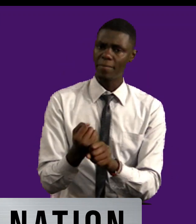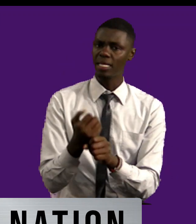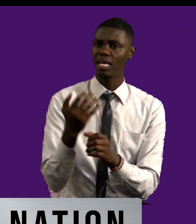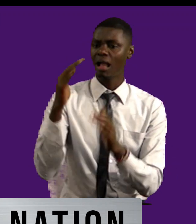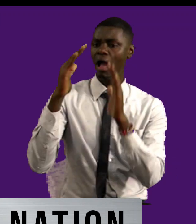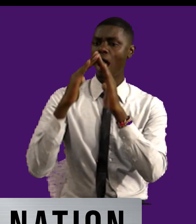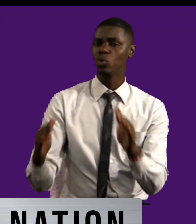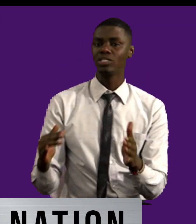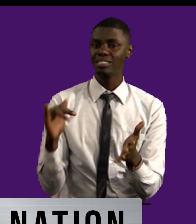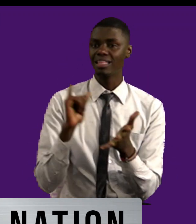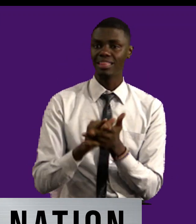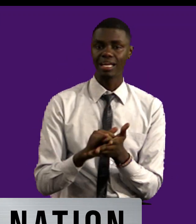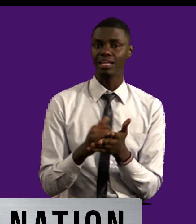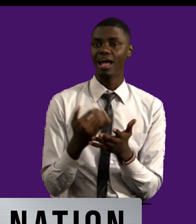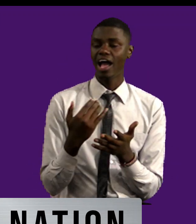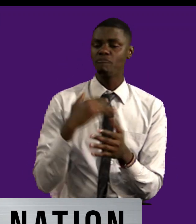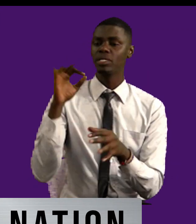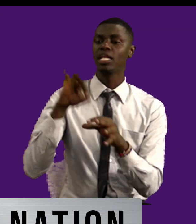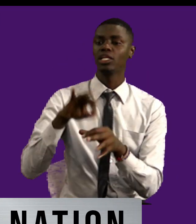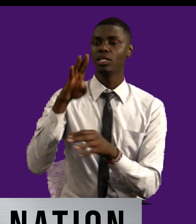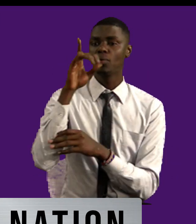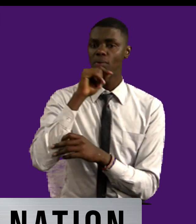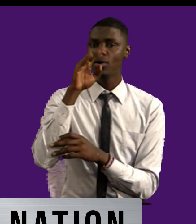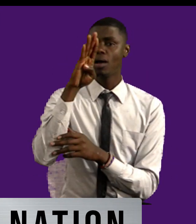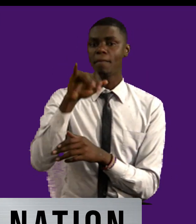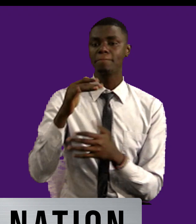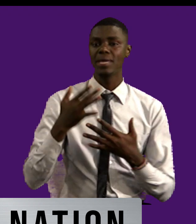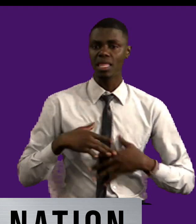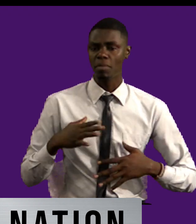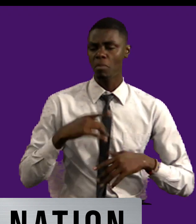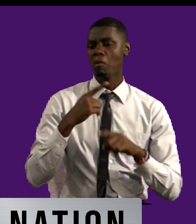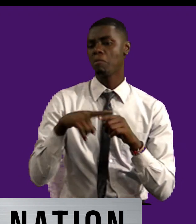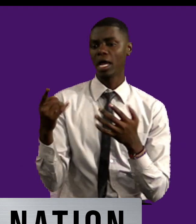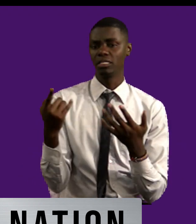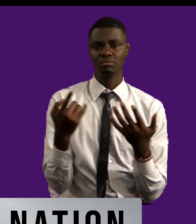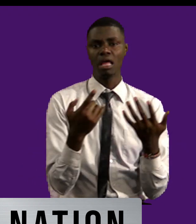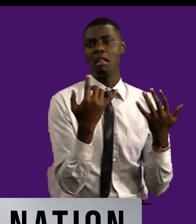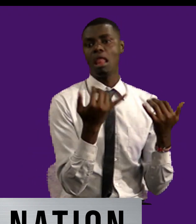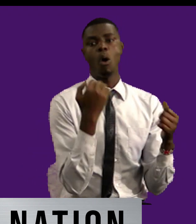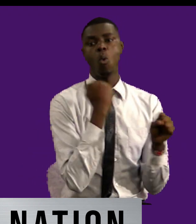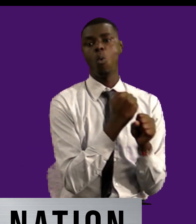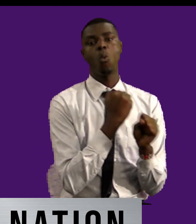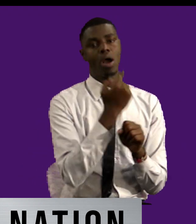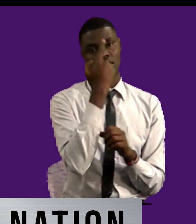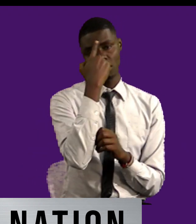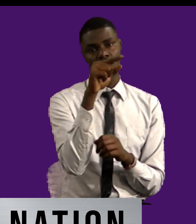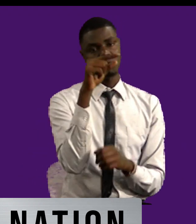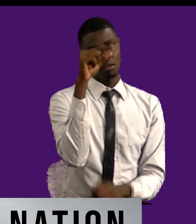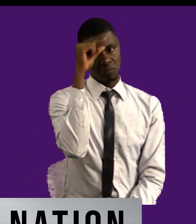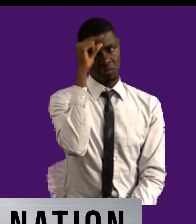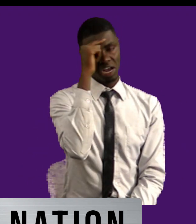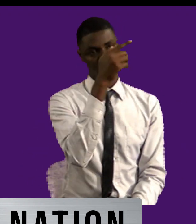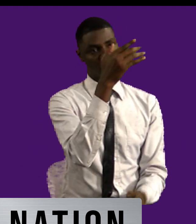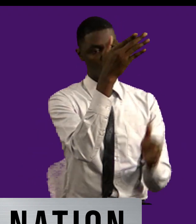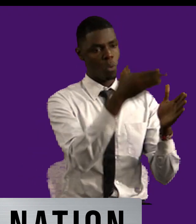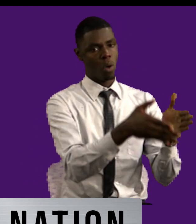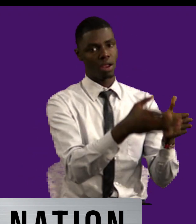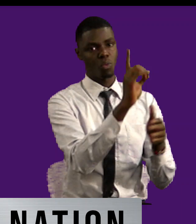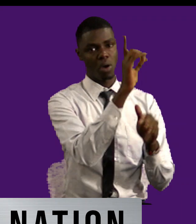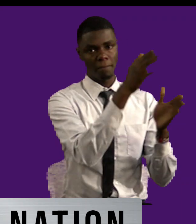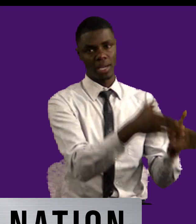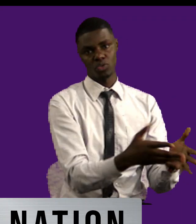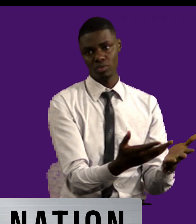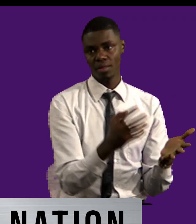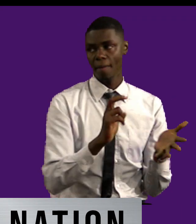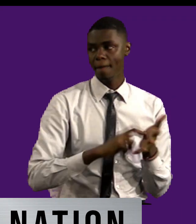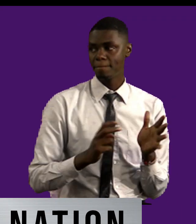houses that have been elected by the people, but instead they are going to serve one person. Definitely that would